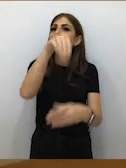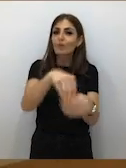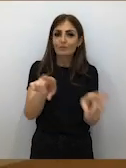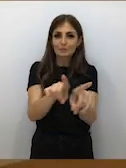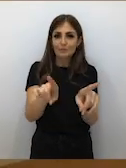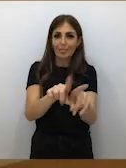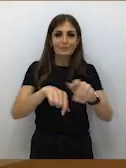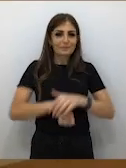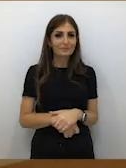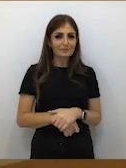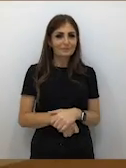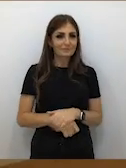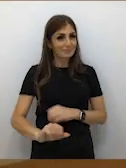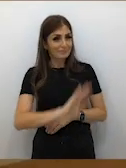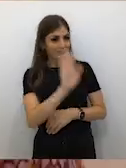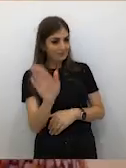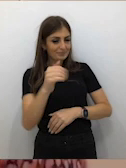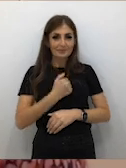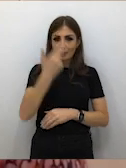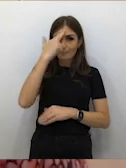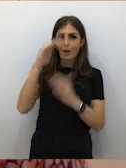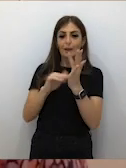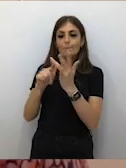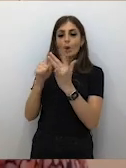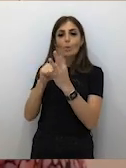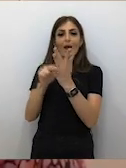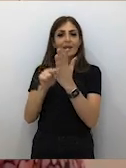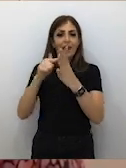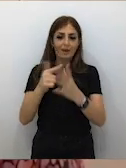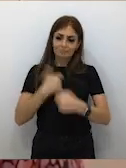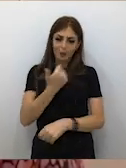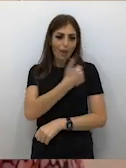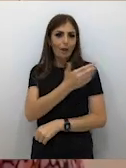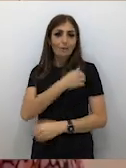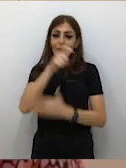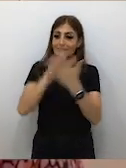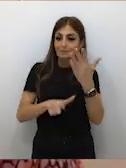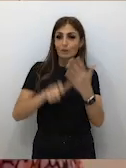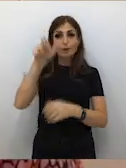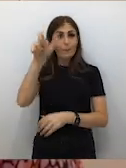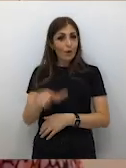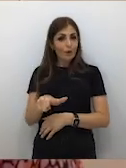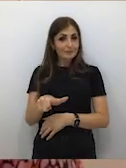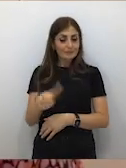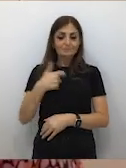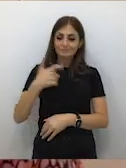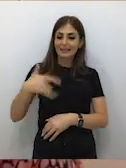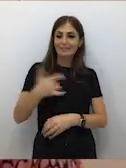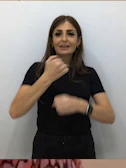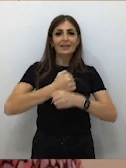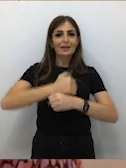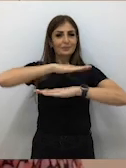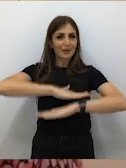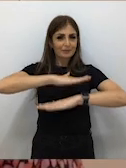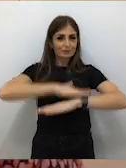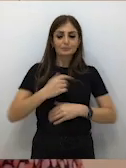that others can pass through as well. Hello, my name is Morwenna Collett and I'm a proud disabled woman based on